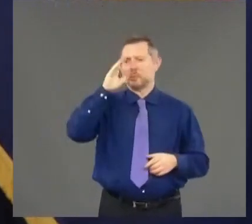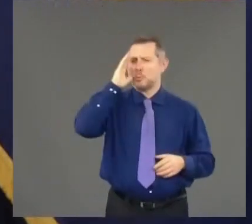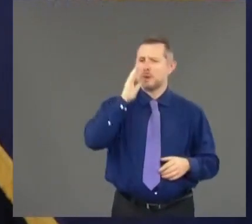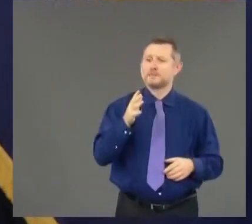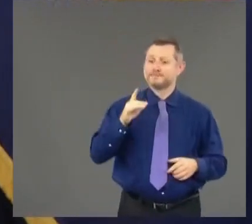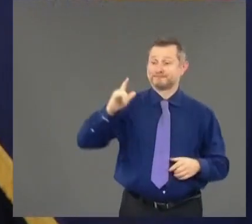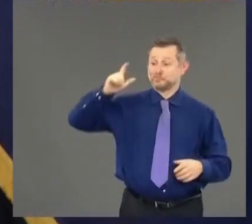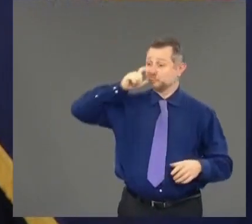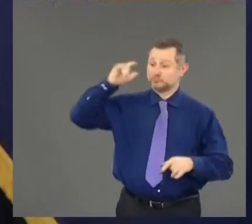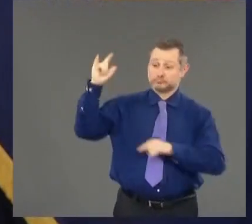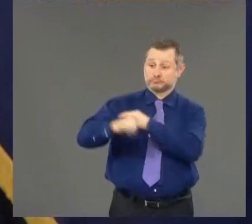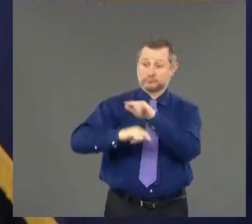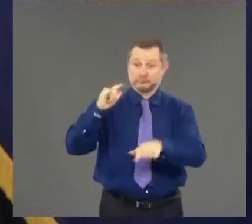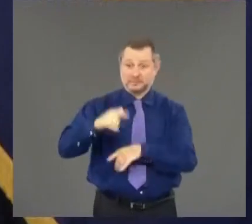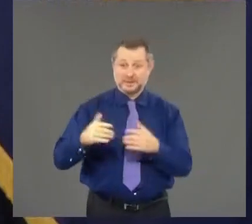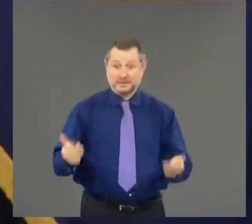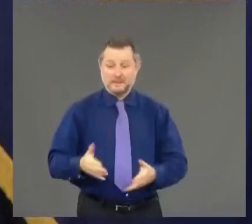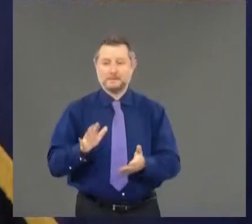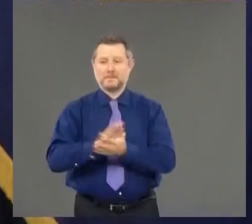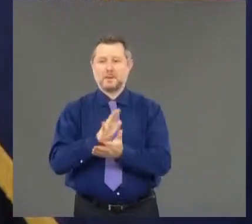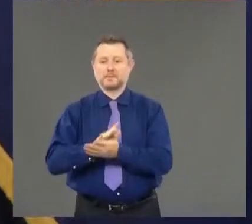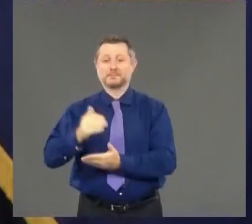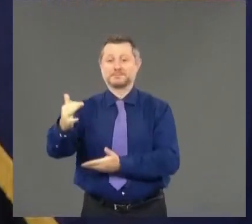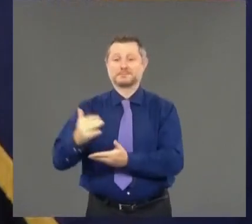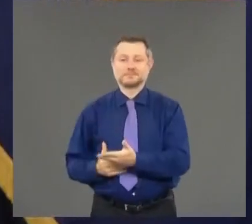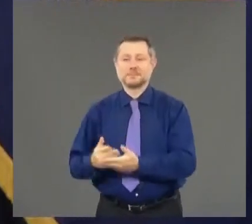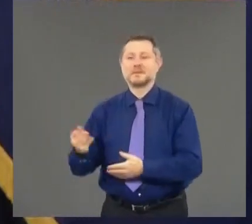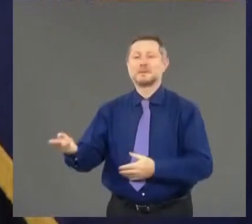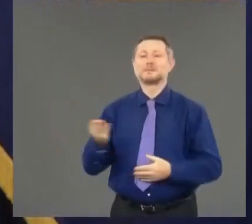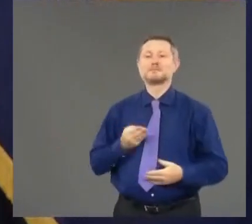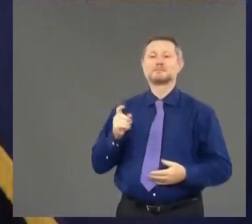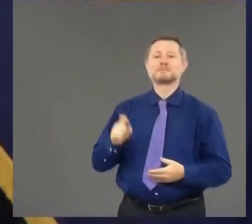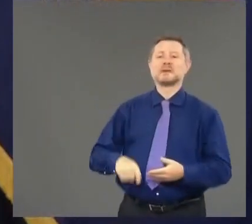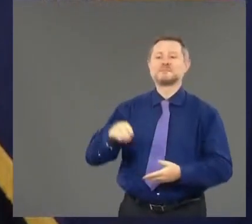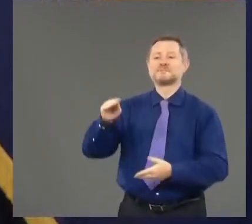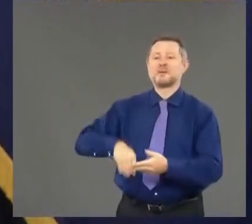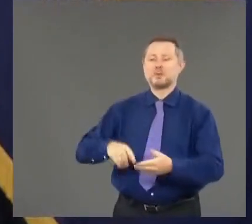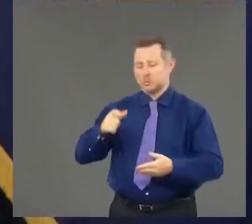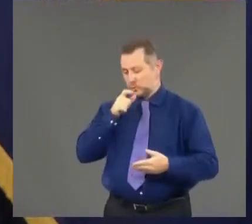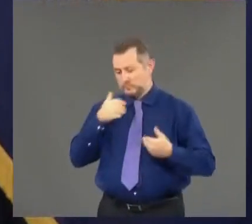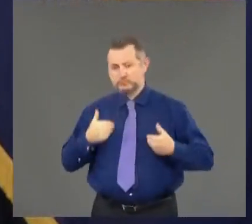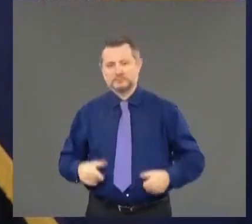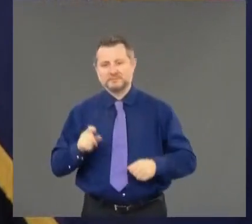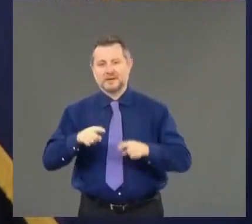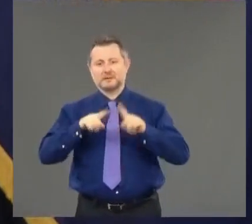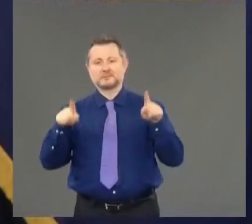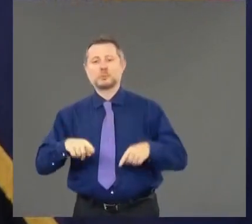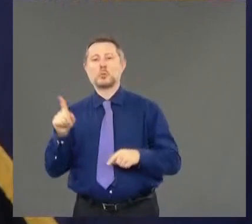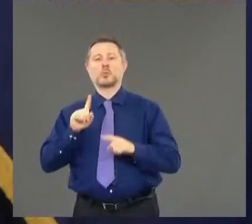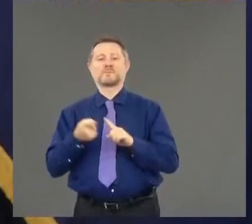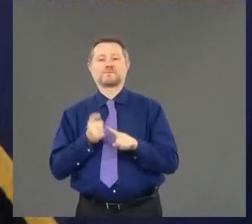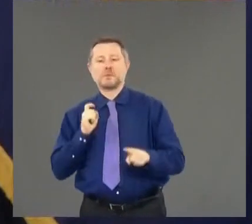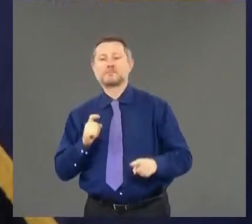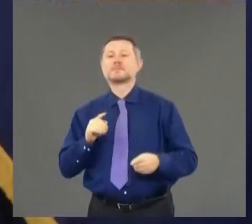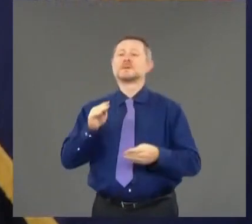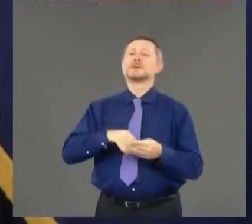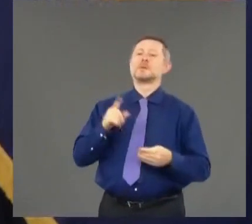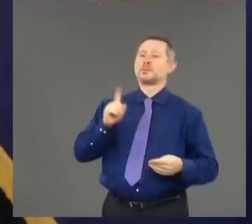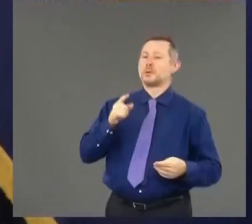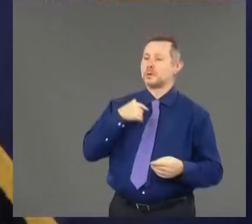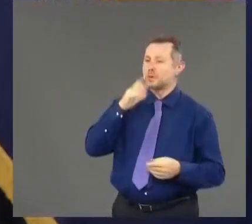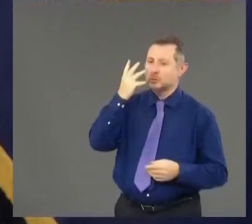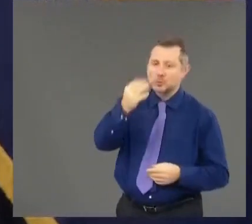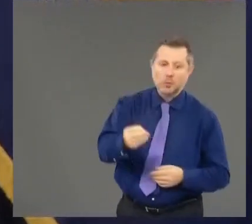landing a slip where you have to fill out who you are, where you're coming from, where you're going. They'll